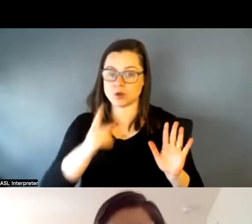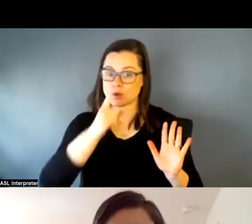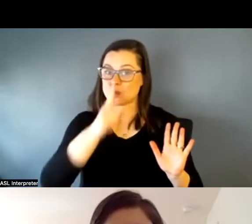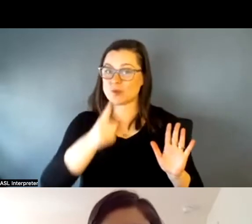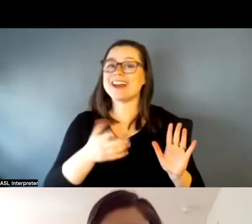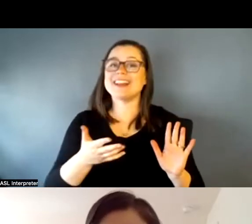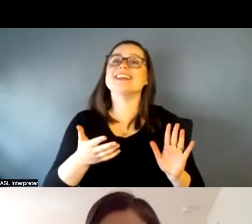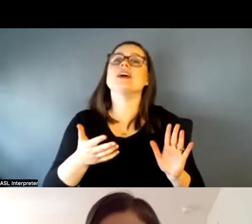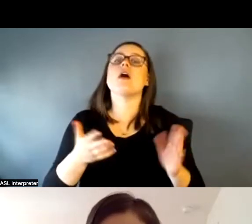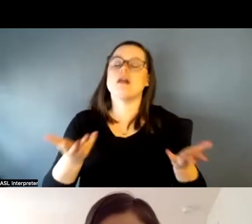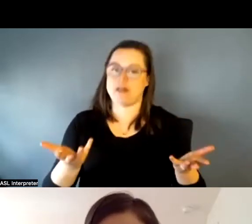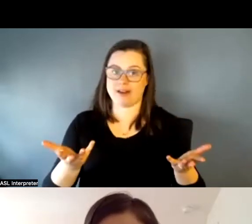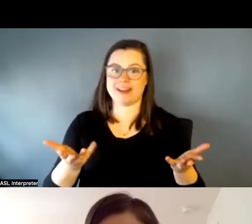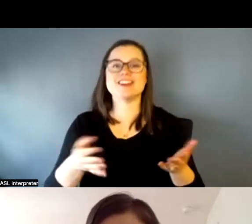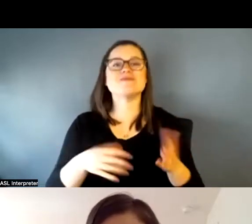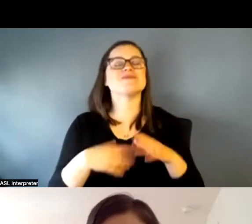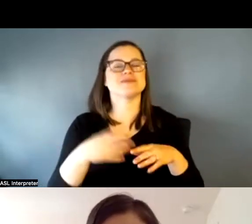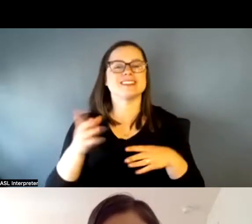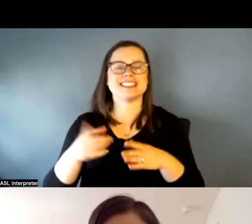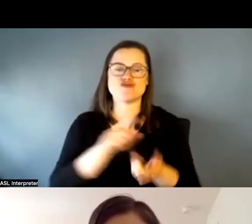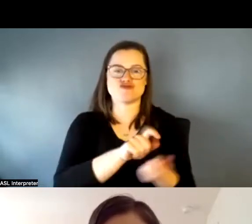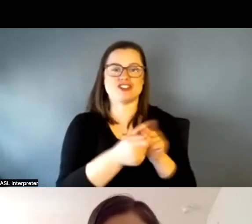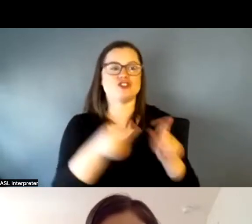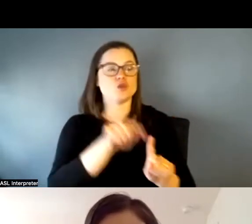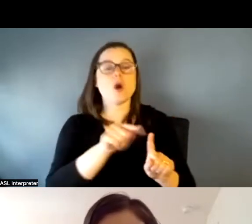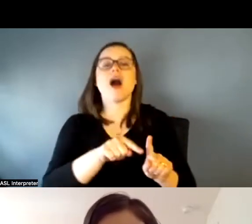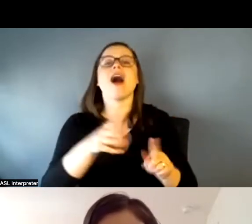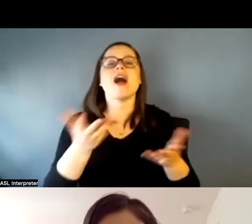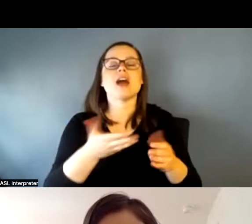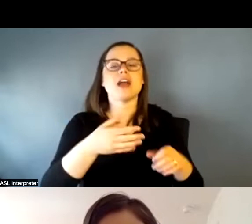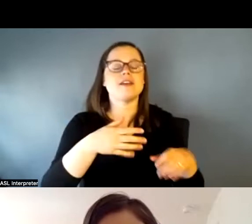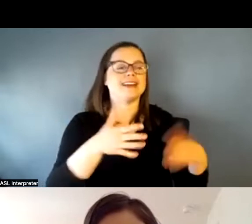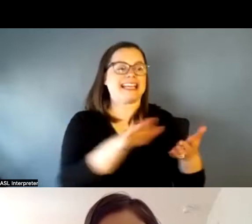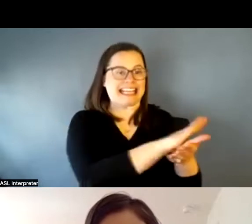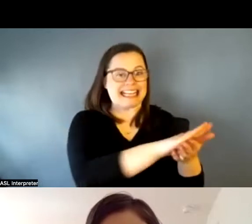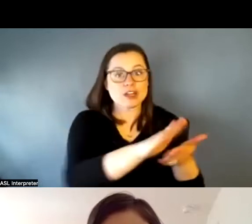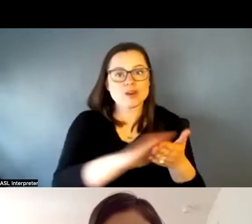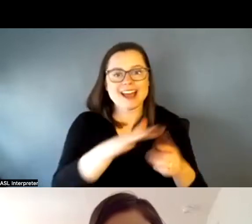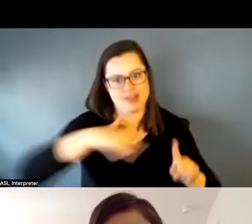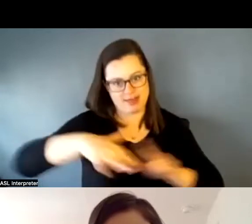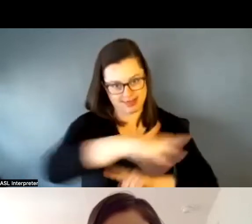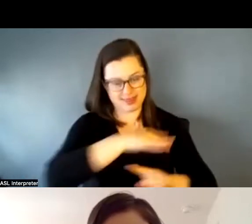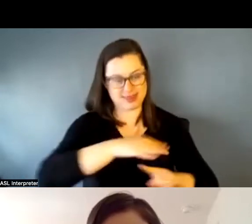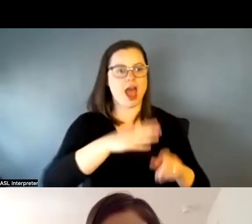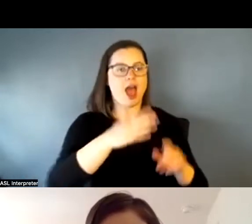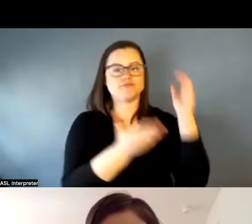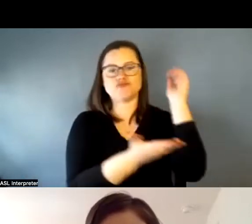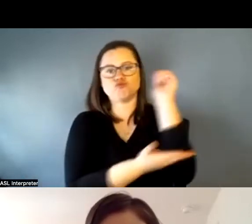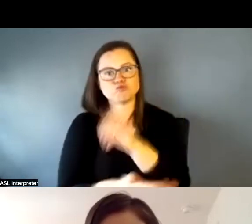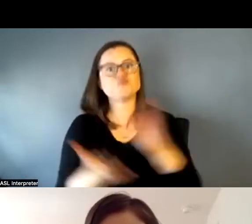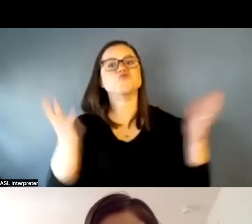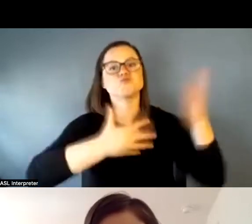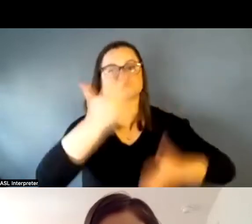lot of clearing going on, and with that in mind, it's going to absolutely alter not only like